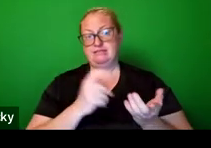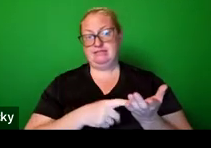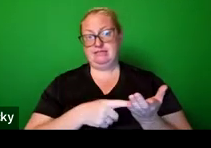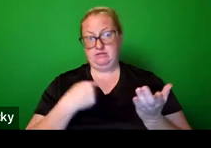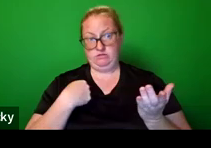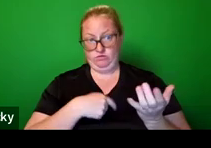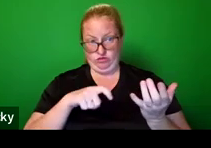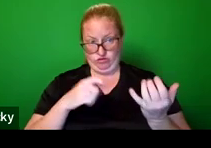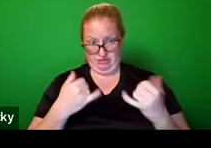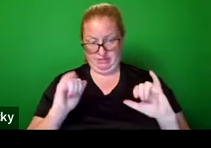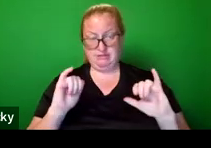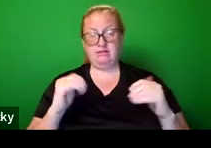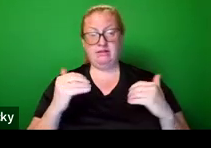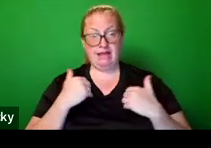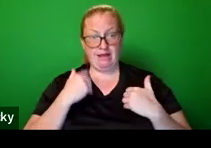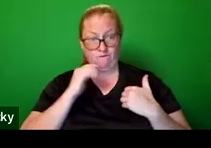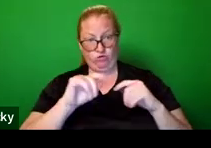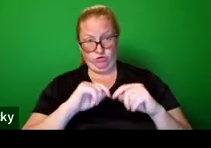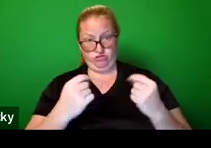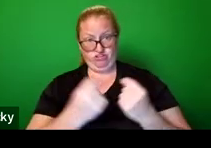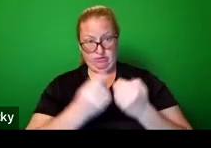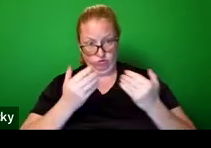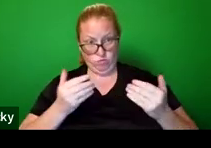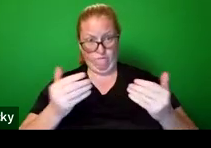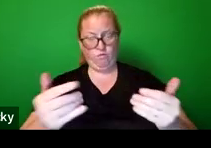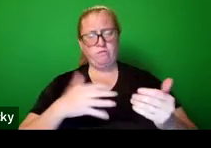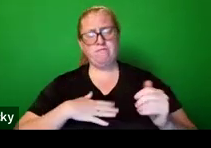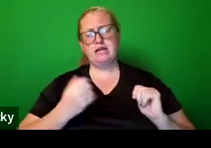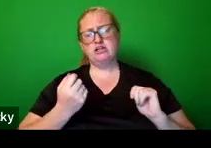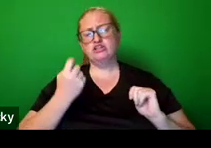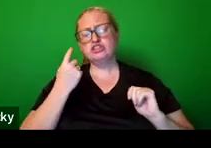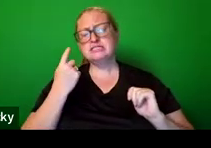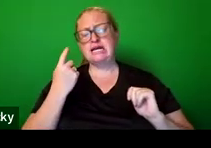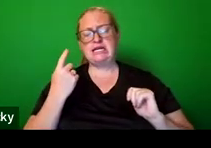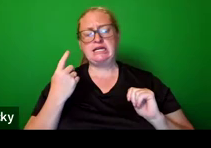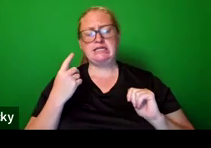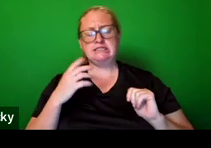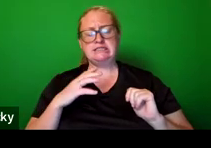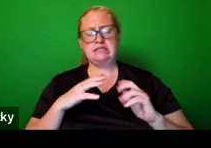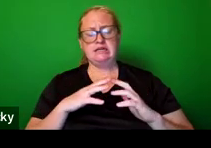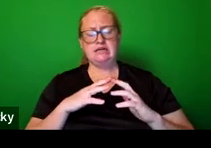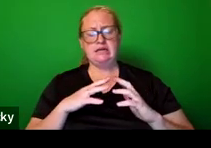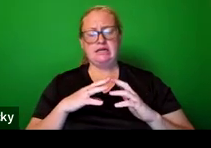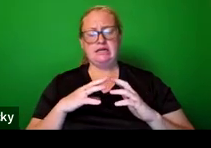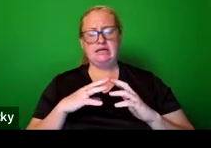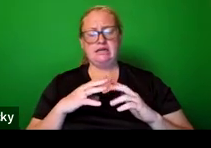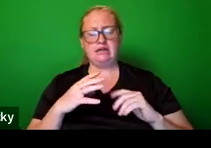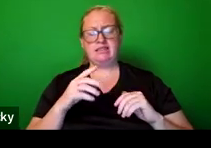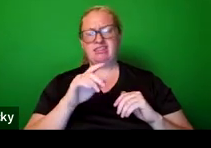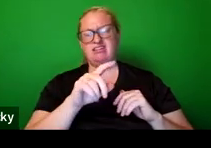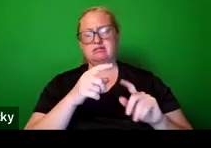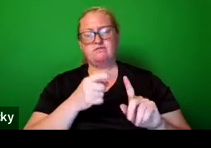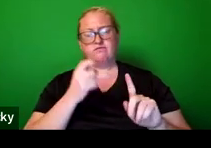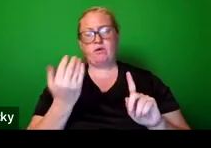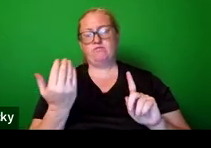your team to be able to move forward with it. My understanding is that it comes from a previous board meeting where we looked